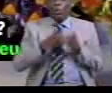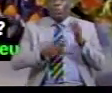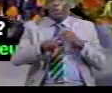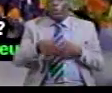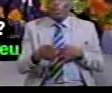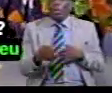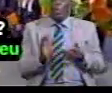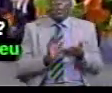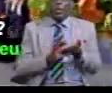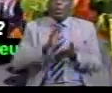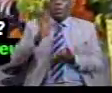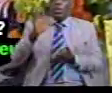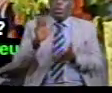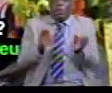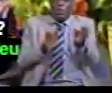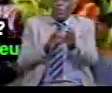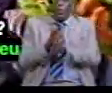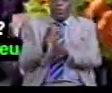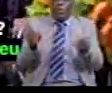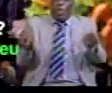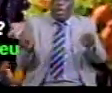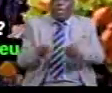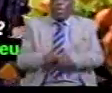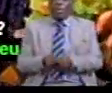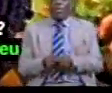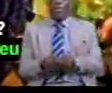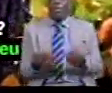glory consumes like fire.